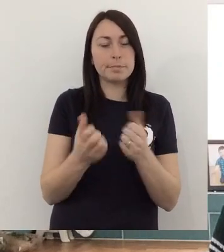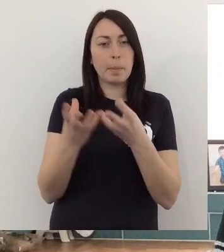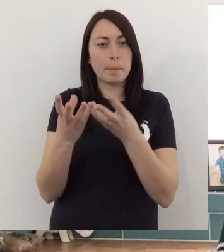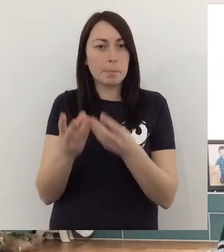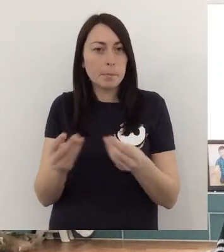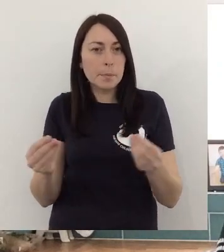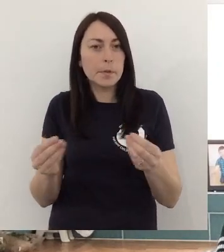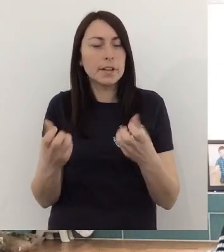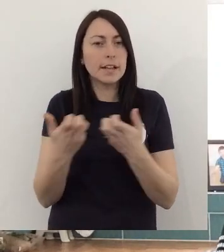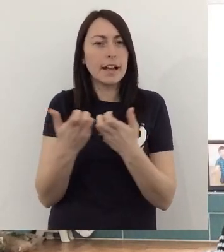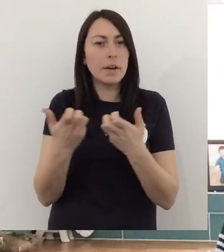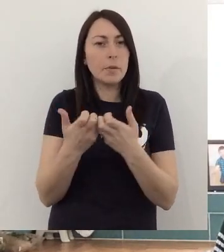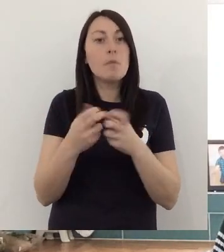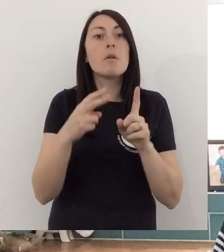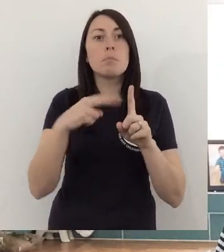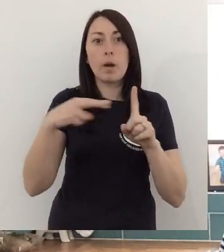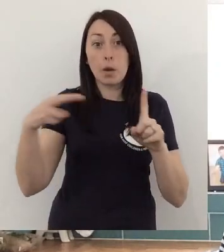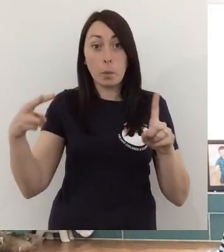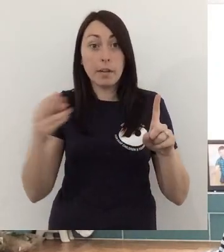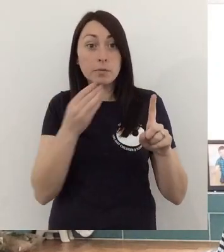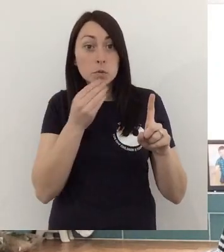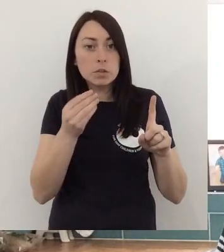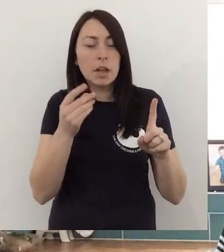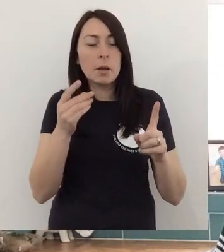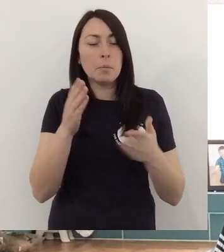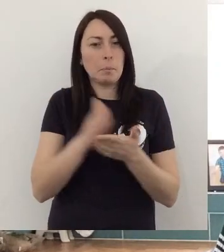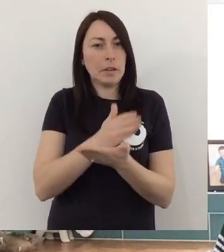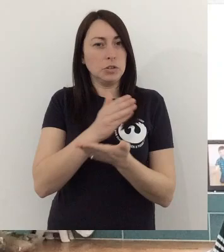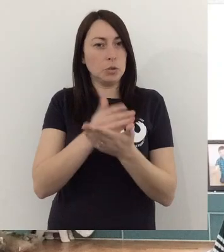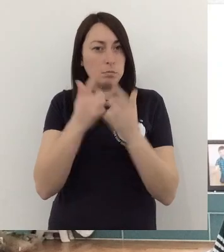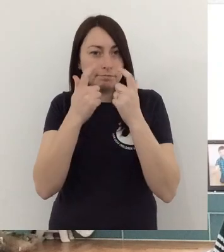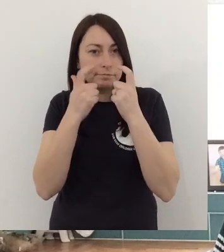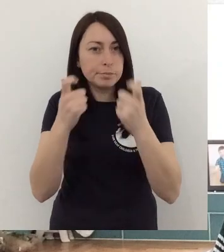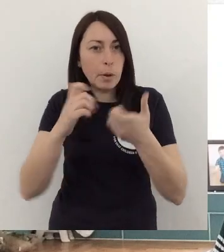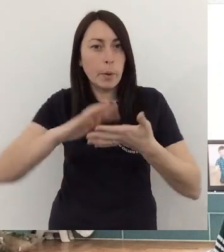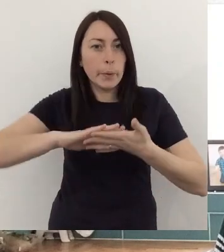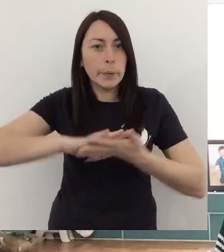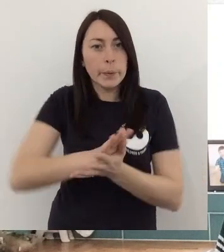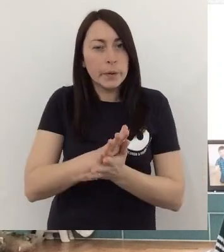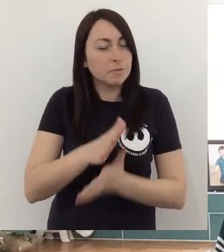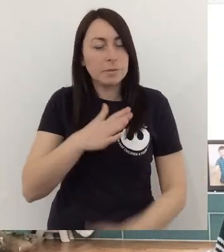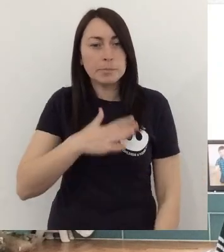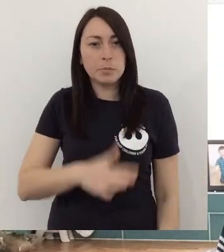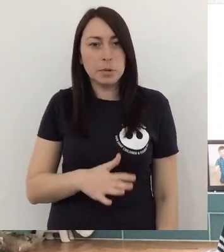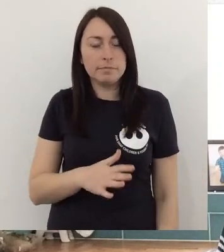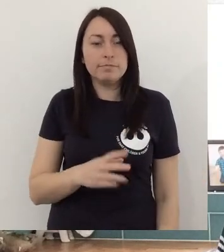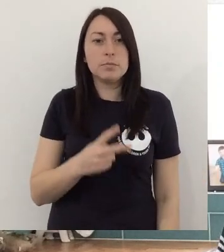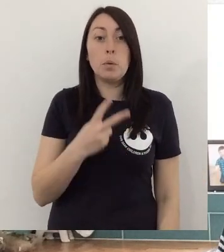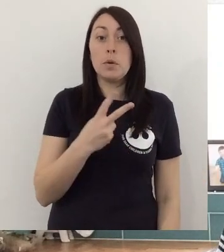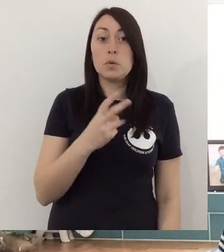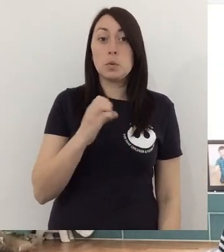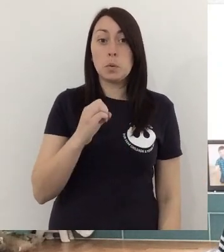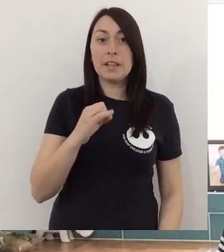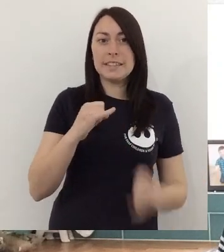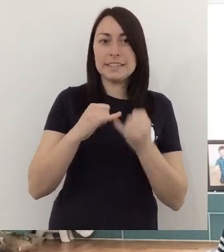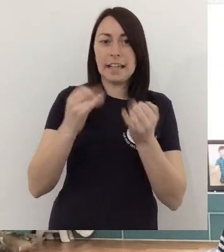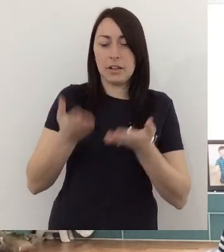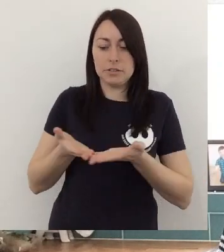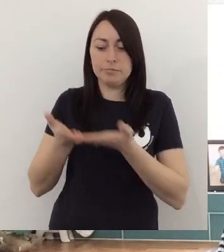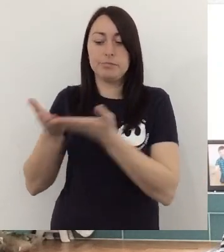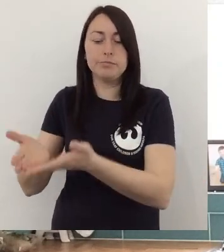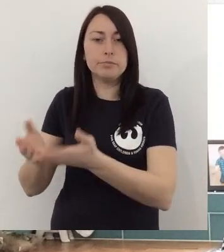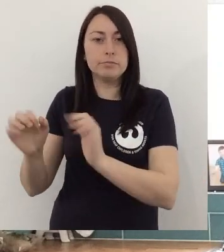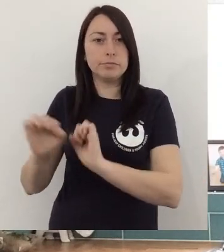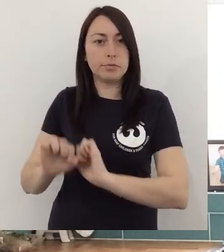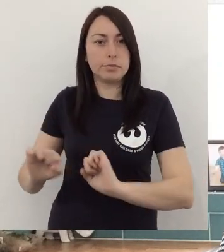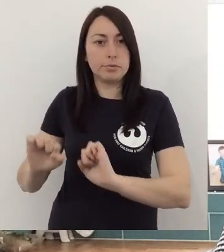So there's your chocolate all broken up. So to melt this you can put it in the microwave, but you want to make sure not to burn it. So just pop it in